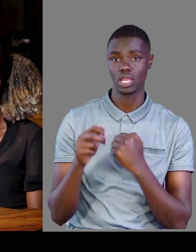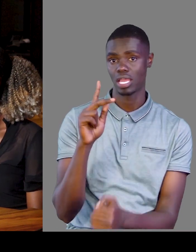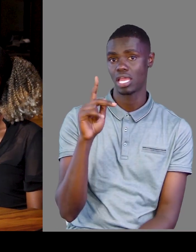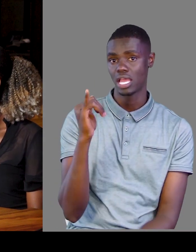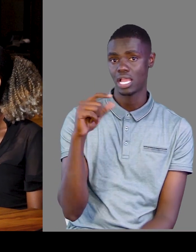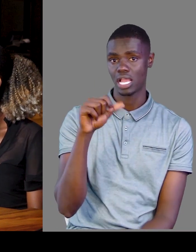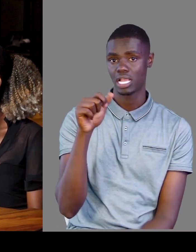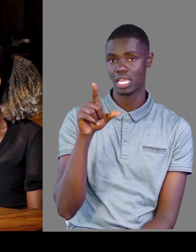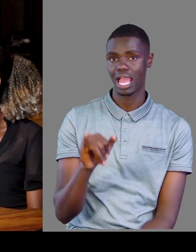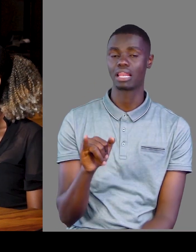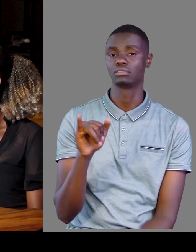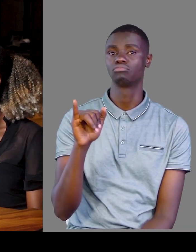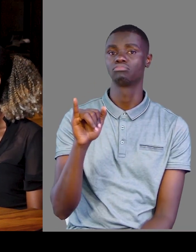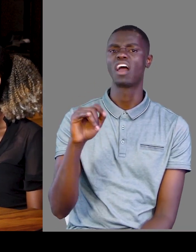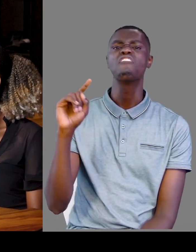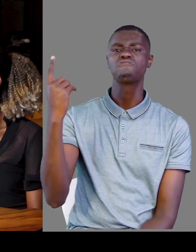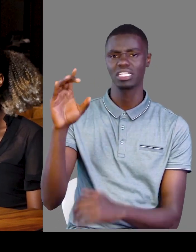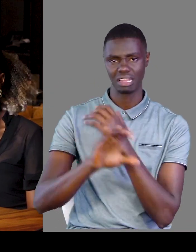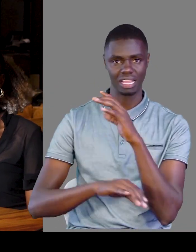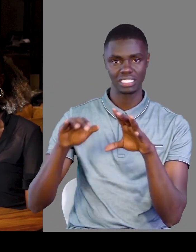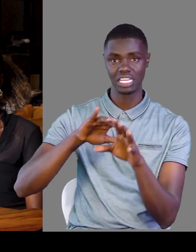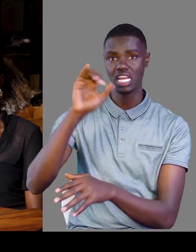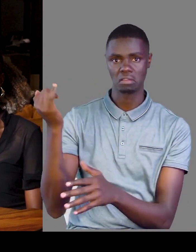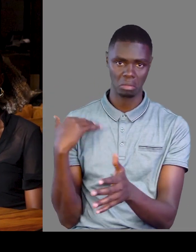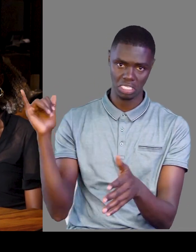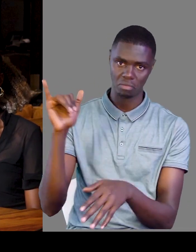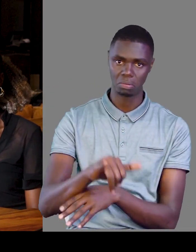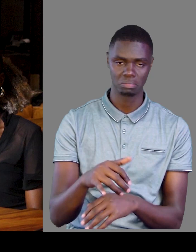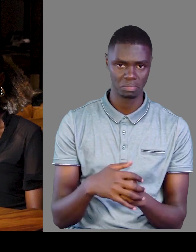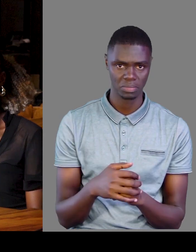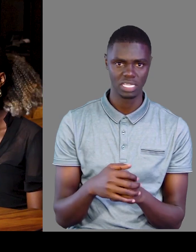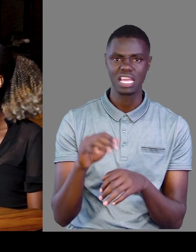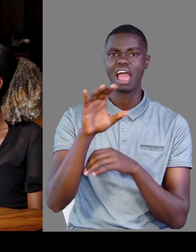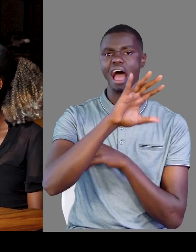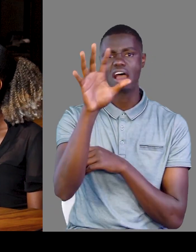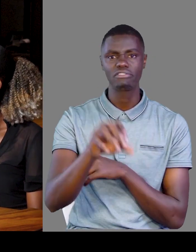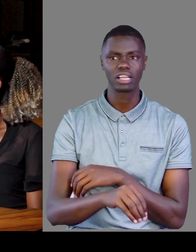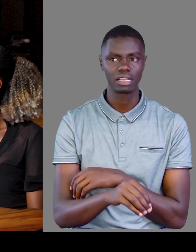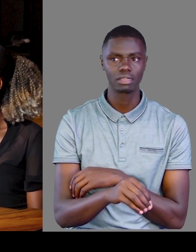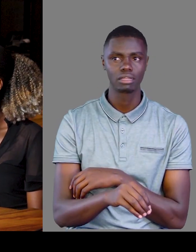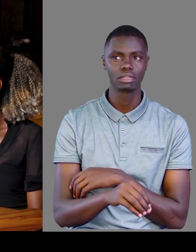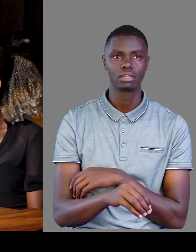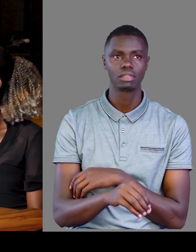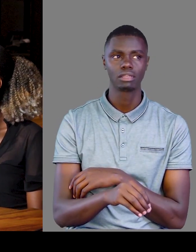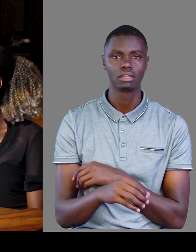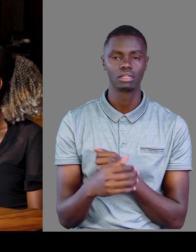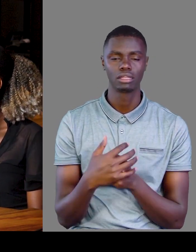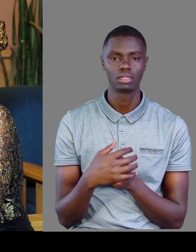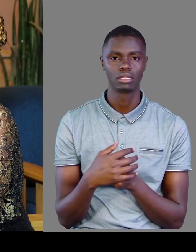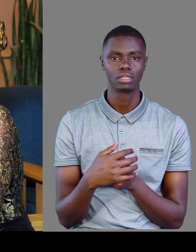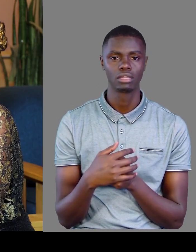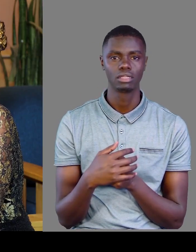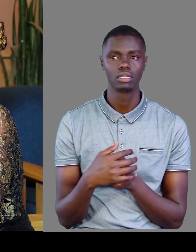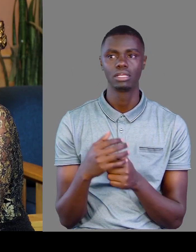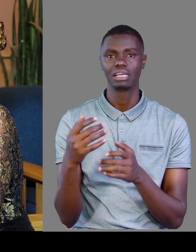first country landed in Africa. I surprised for Africans people how they welcome and how is